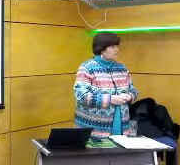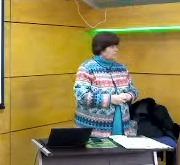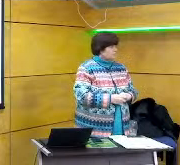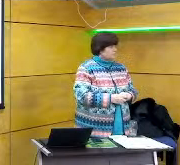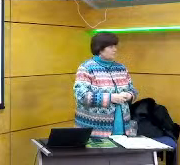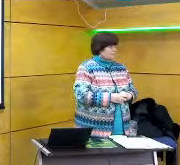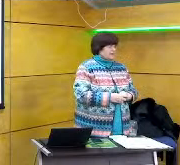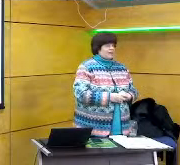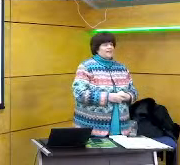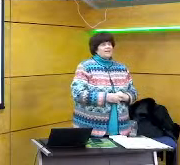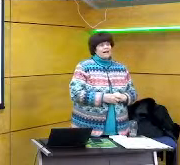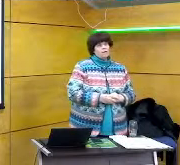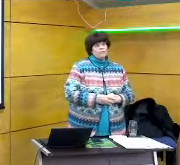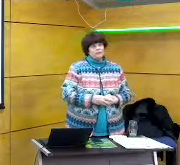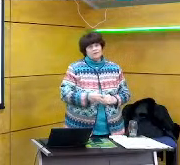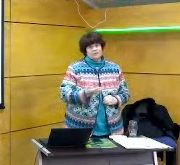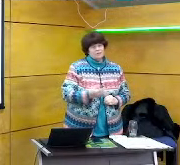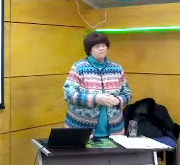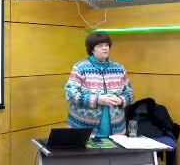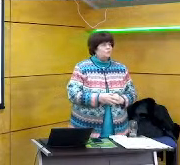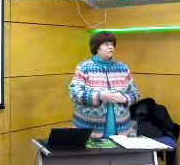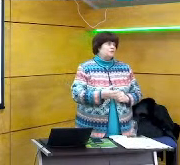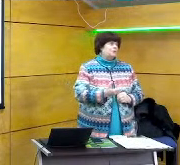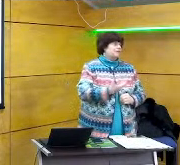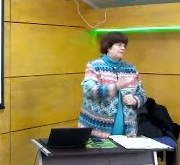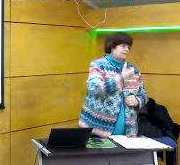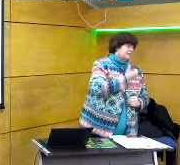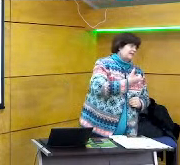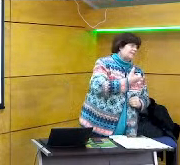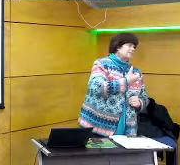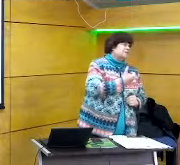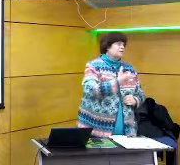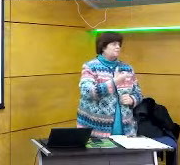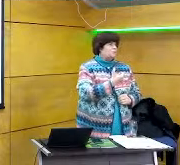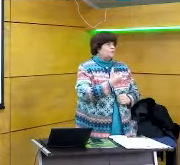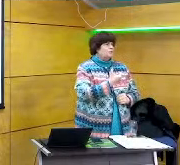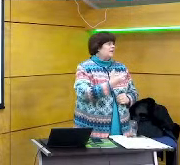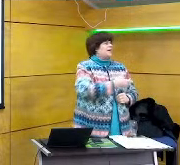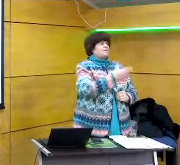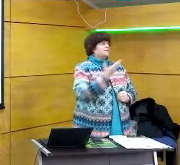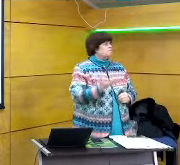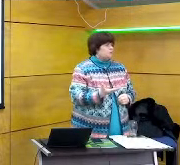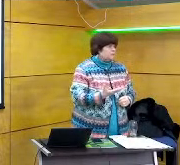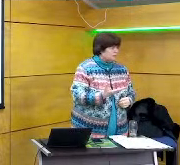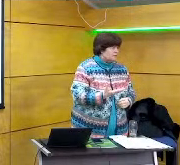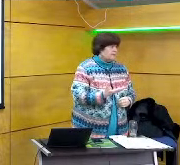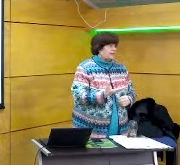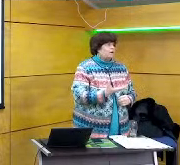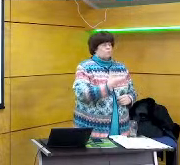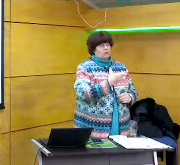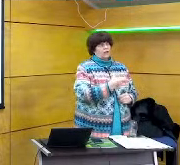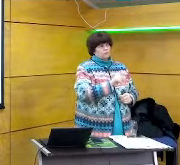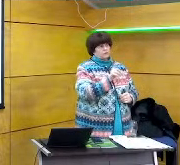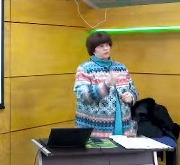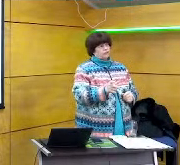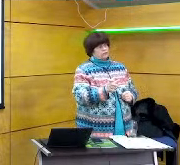loud. And now with the computers, you can say it into the computer, and the computer will say, well, I would change it this